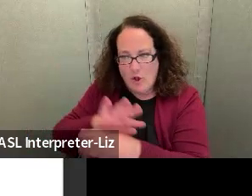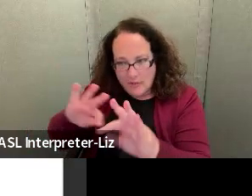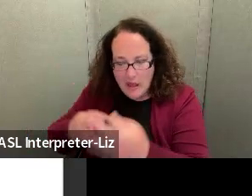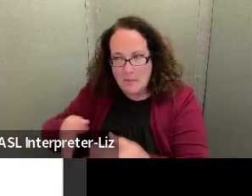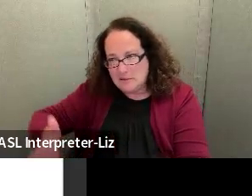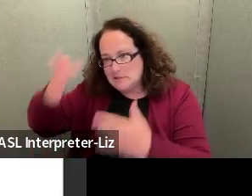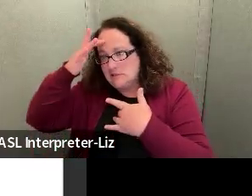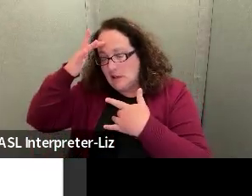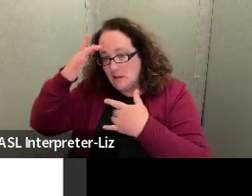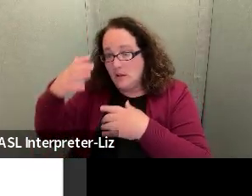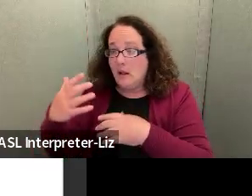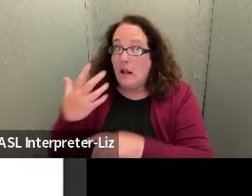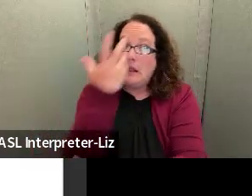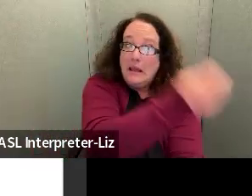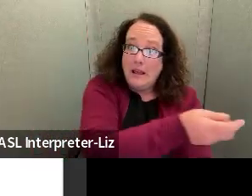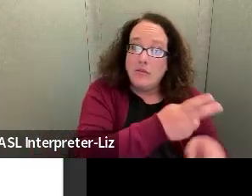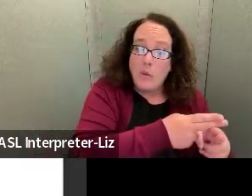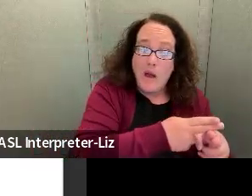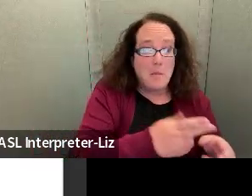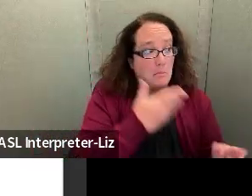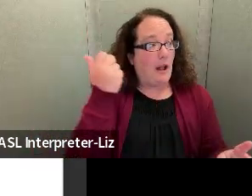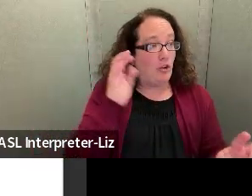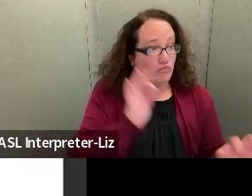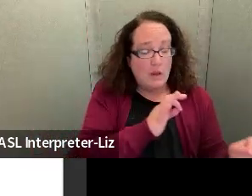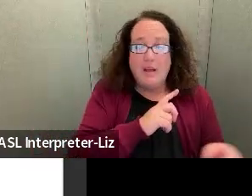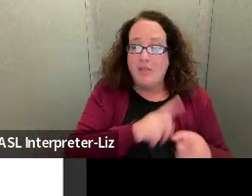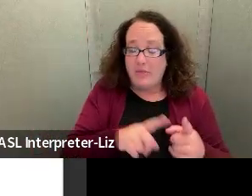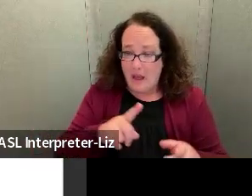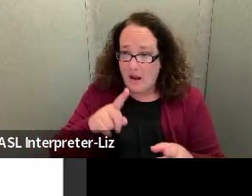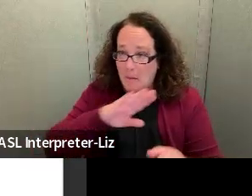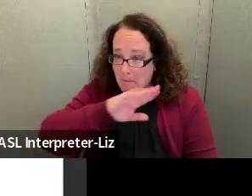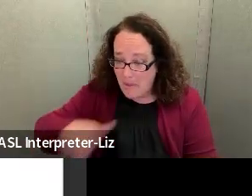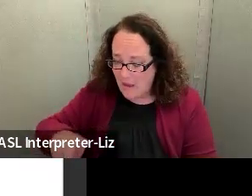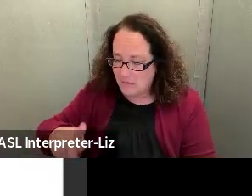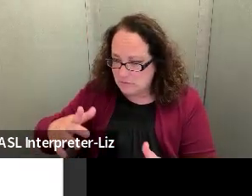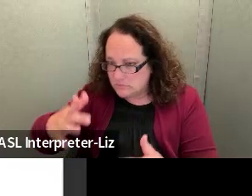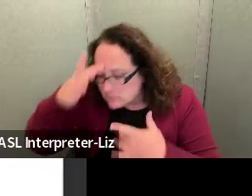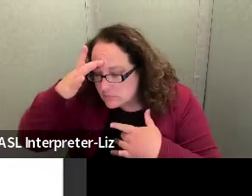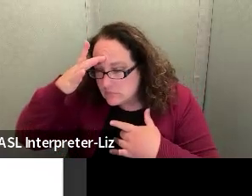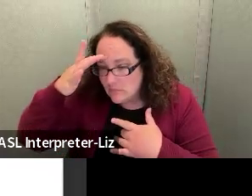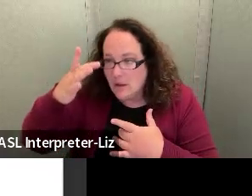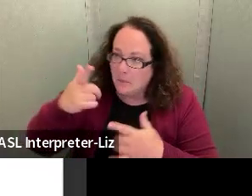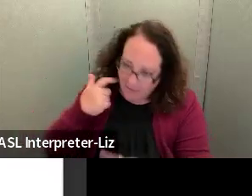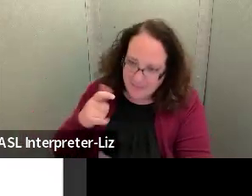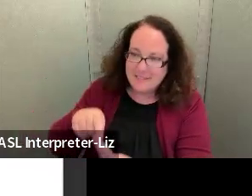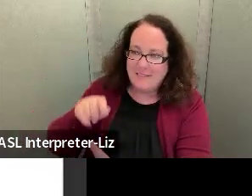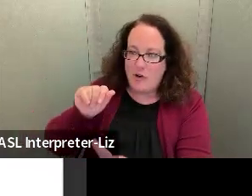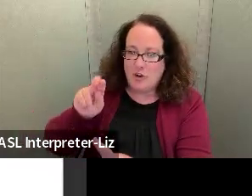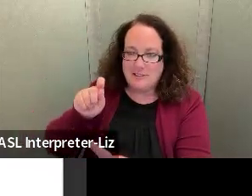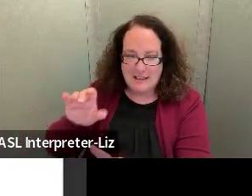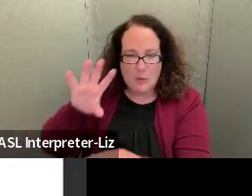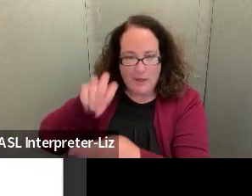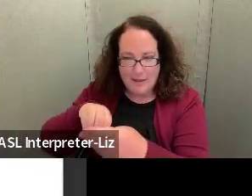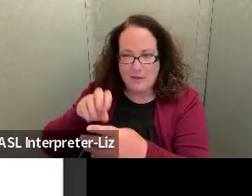for a while, they would get better, and then they get sick when they go home, and it was all because of the arsenic in the wallpaper.